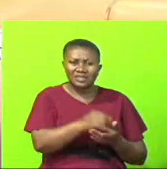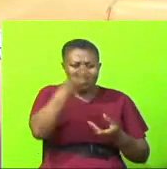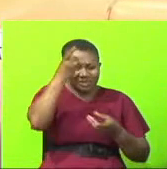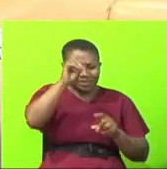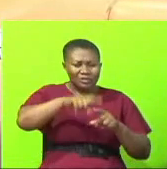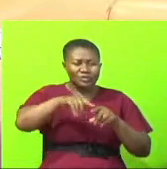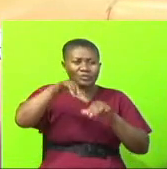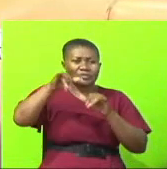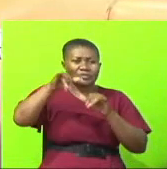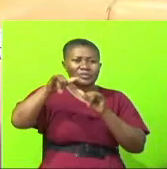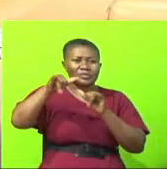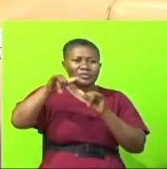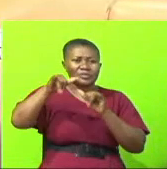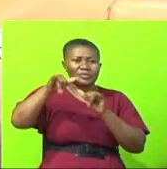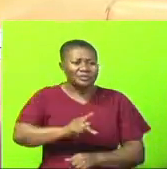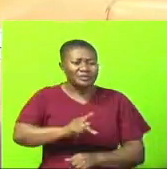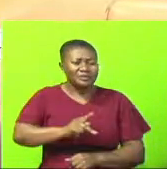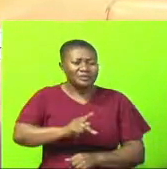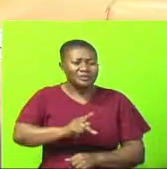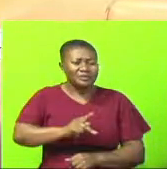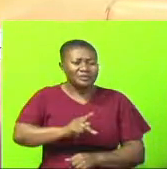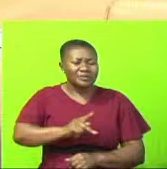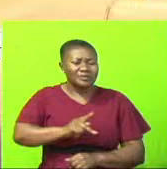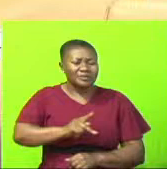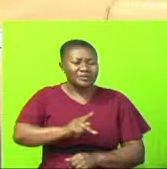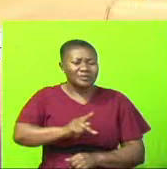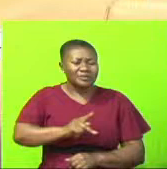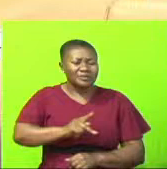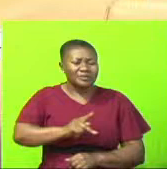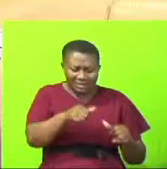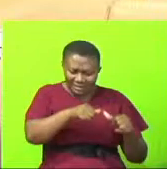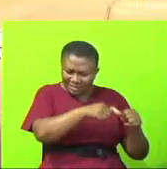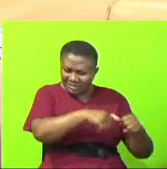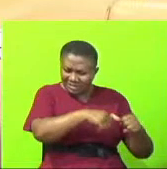as independent members. They are still MPP members.